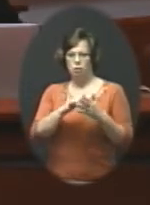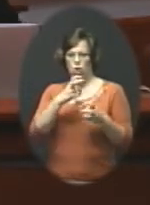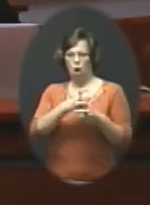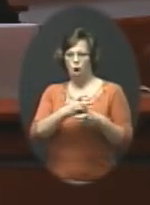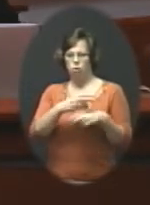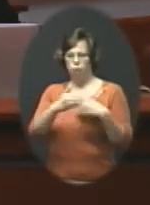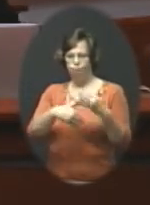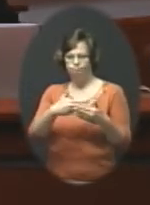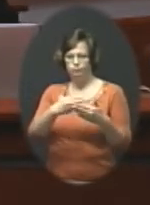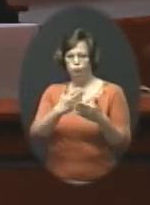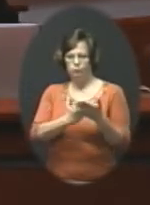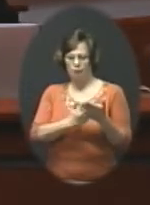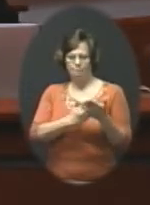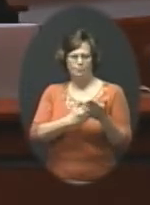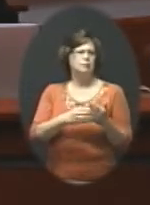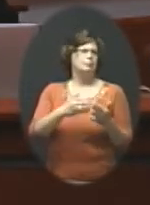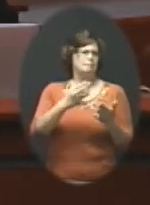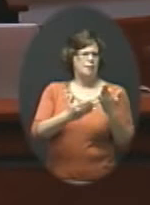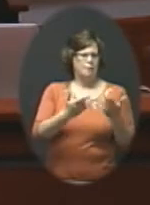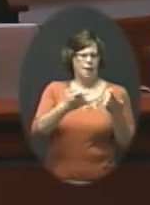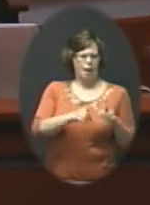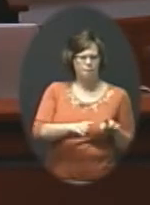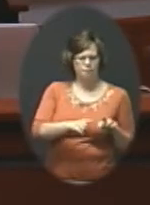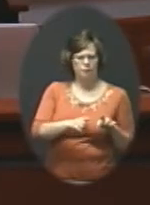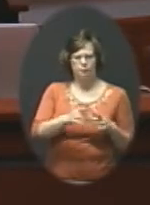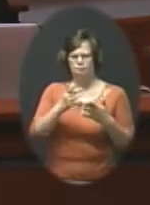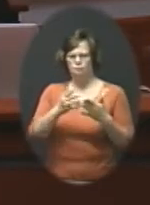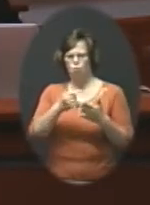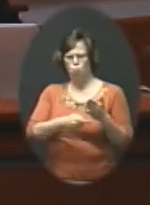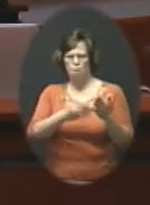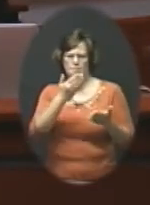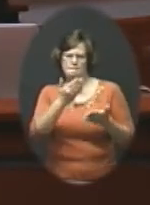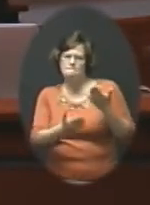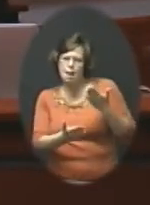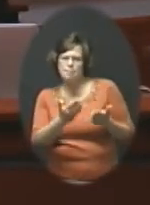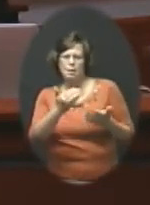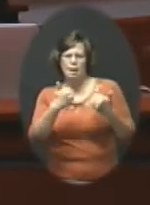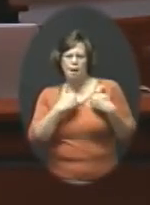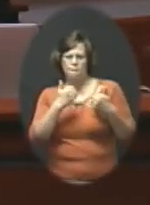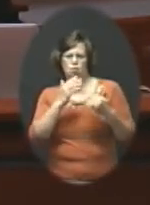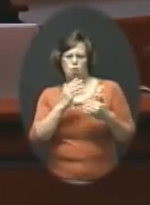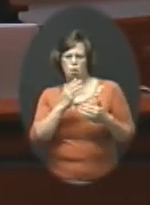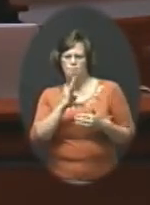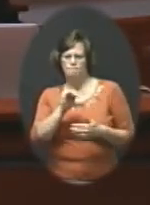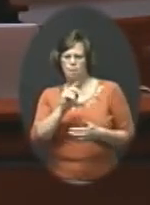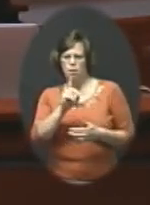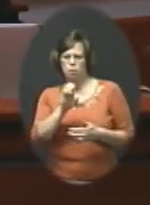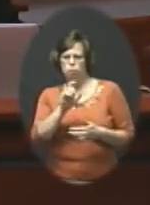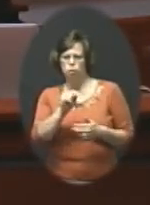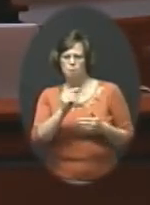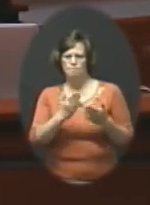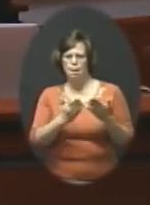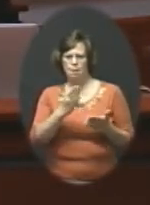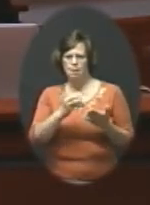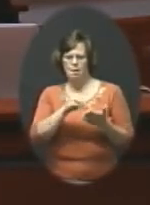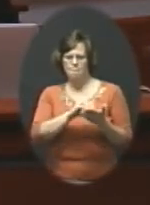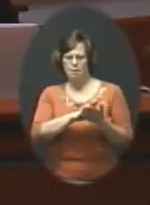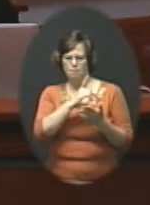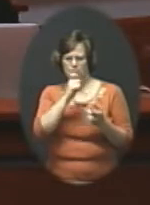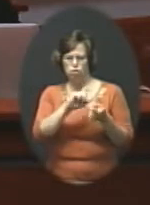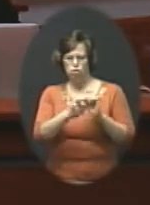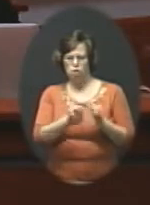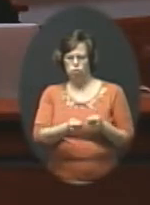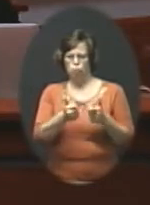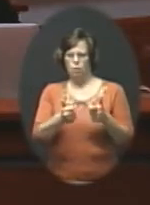to go through some components and say, well, this might happen, and here's what we might get or how our budget might be impacted because it changes so